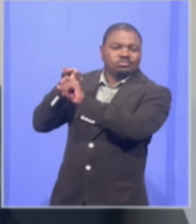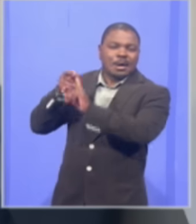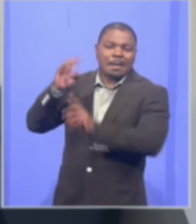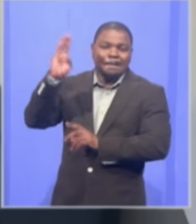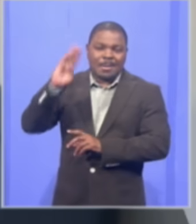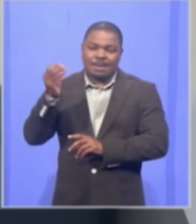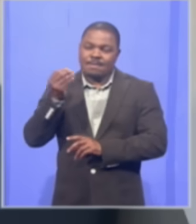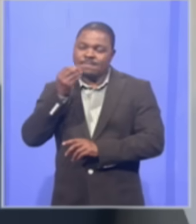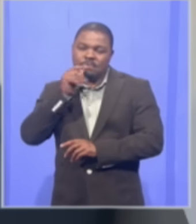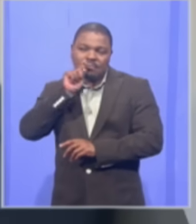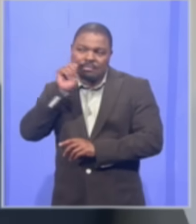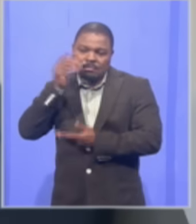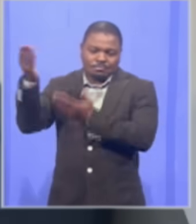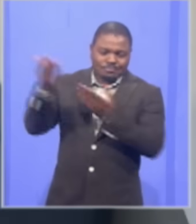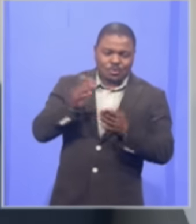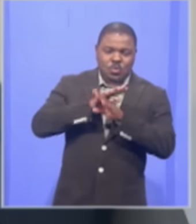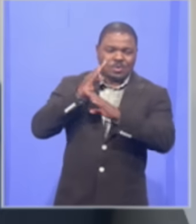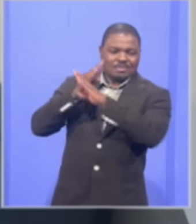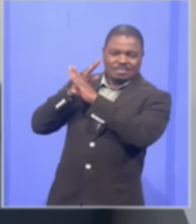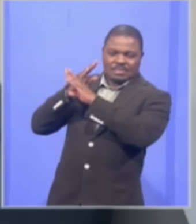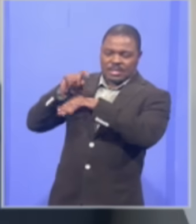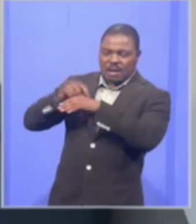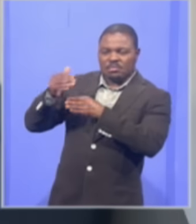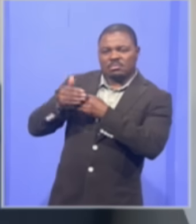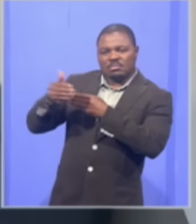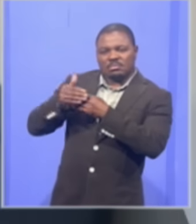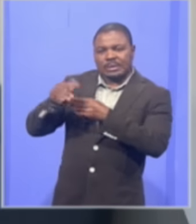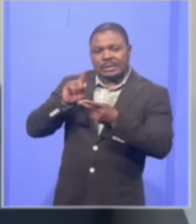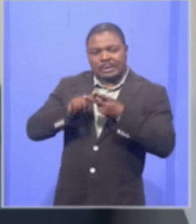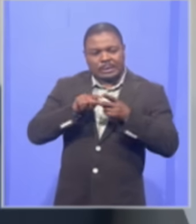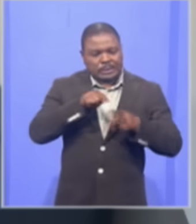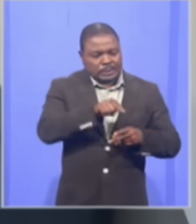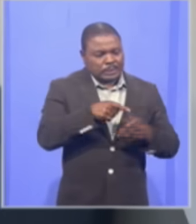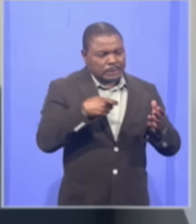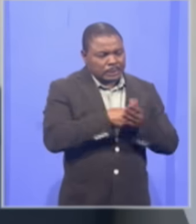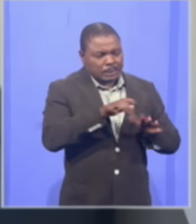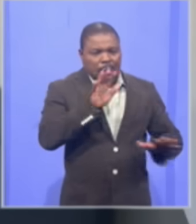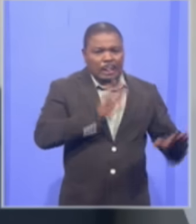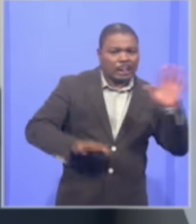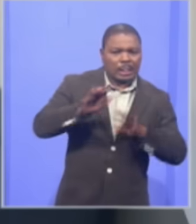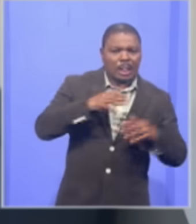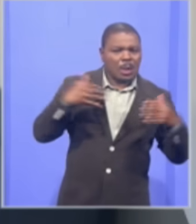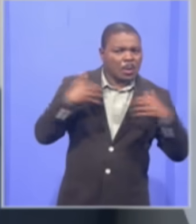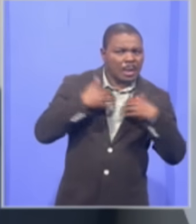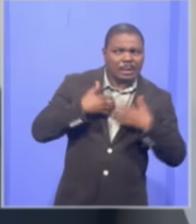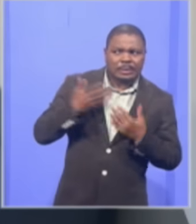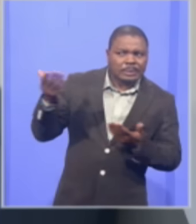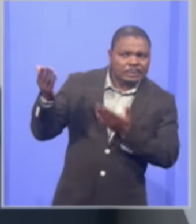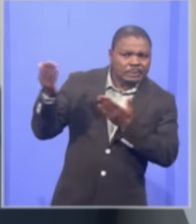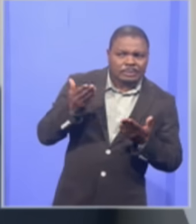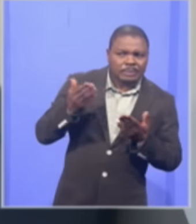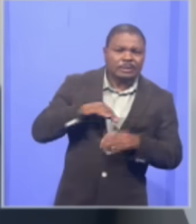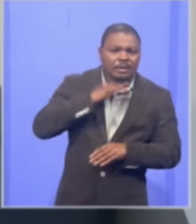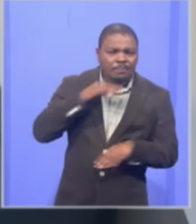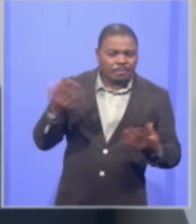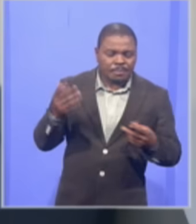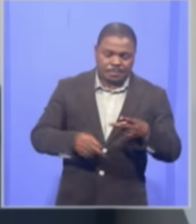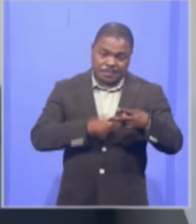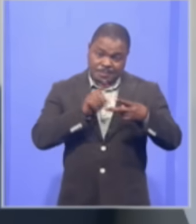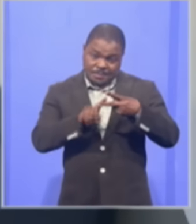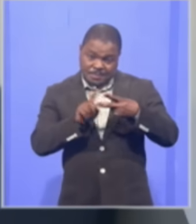Brazilian poultry products into South Africa. That caused a little bit of anxiety in the market as people were worried about the supplies. The second